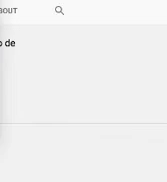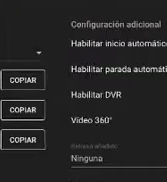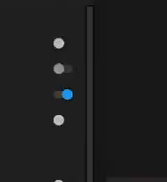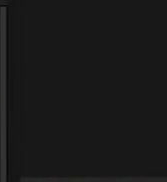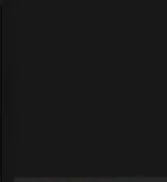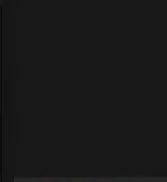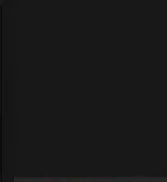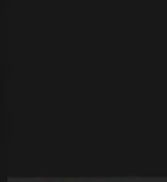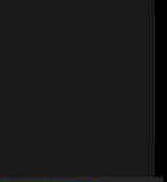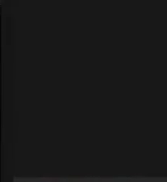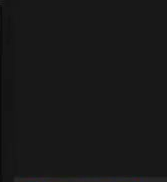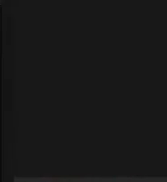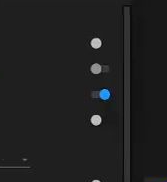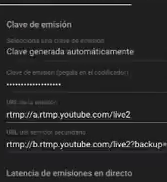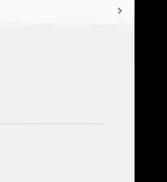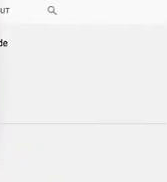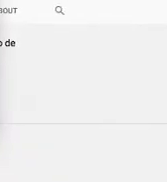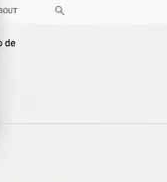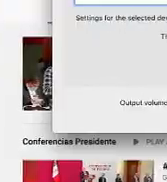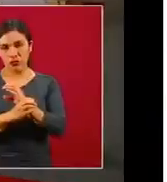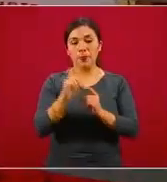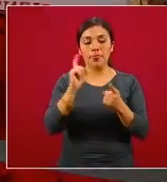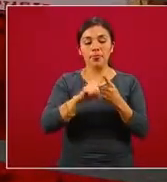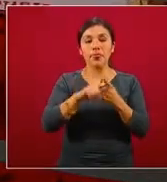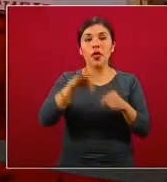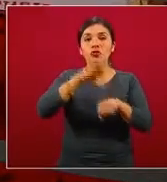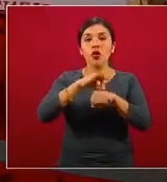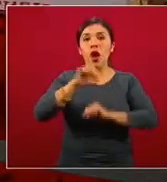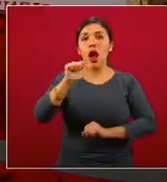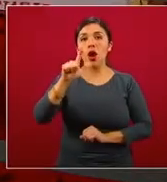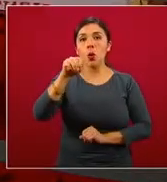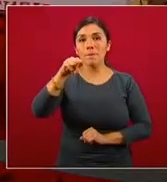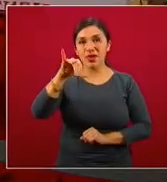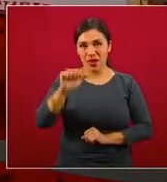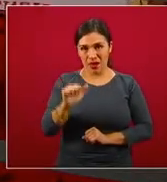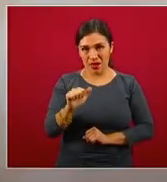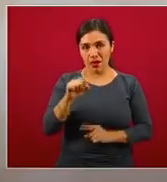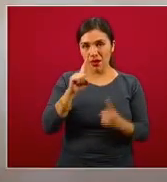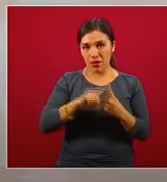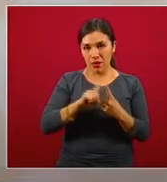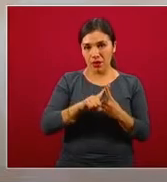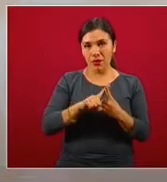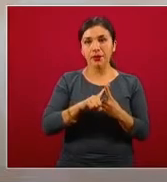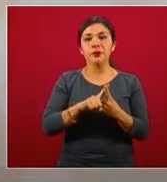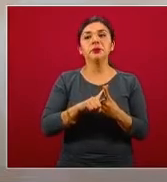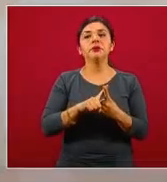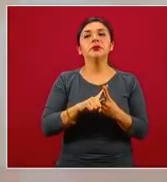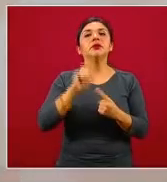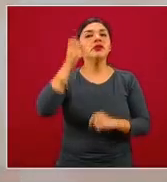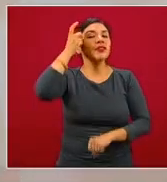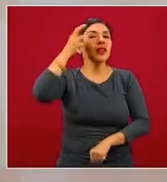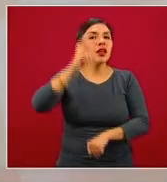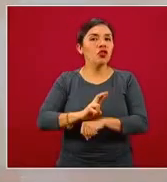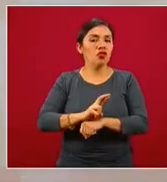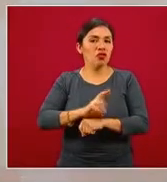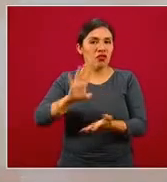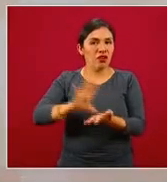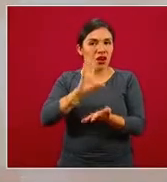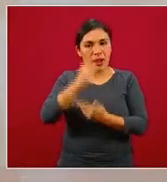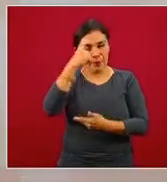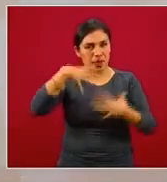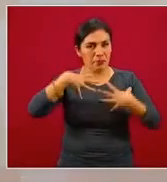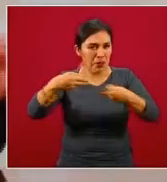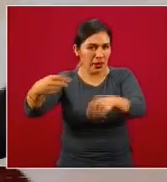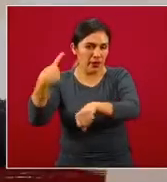Just like many other Thursdays, we're going to be focusing on two things. We're going to hear Dr. Alomia, he's